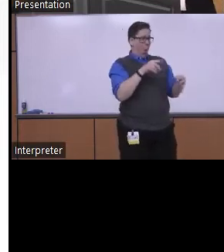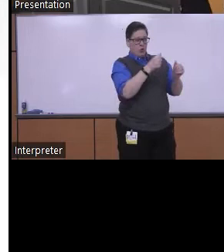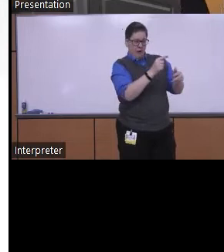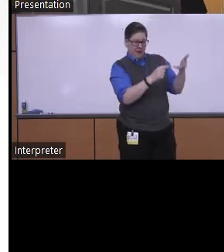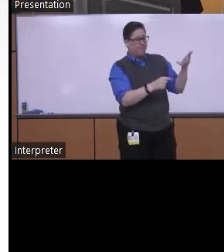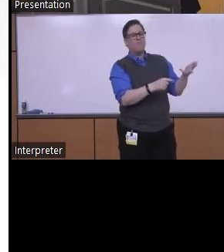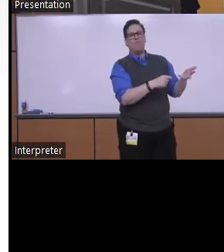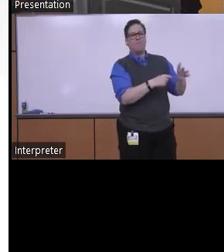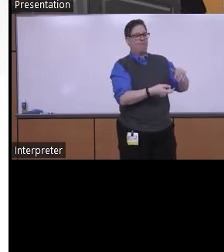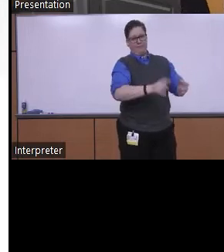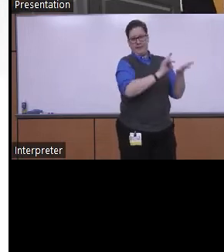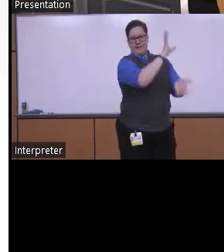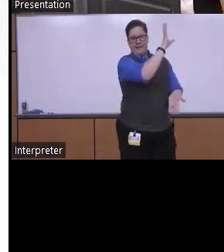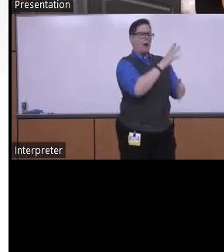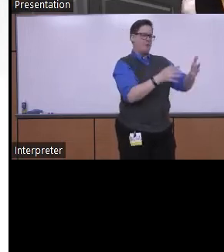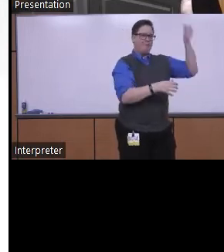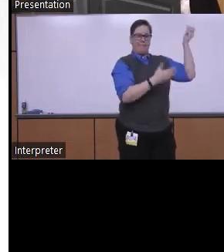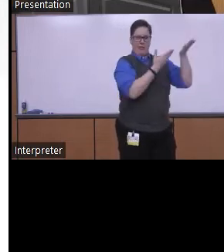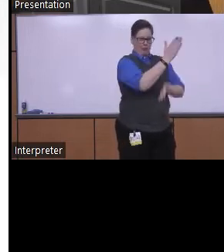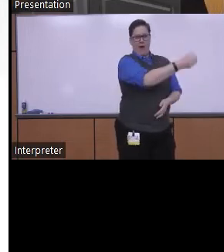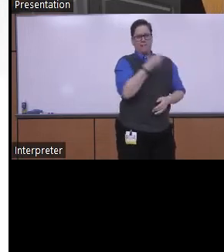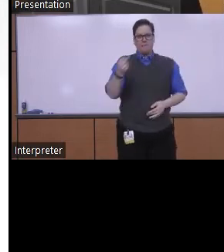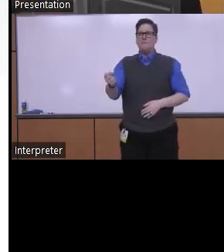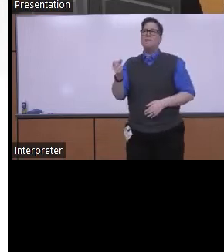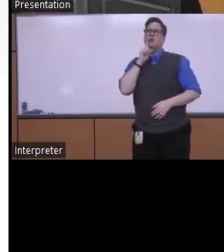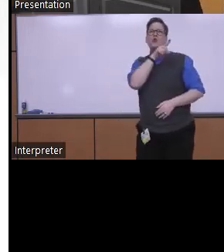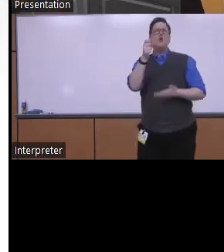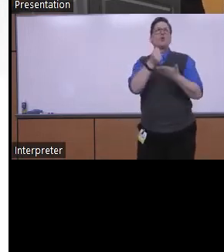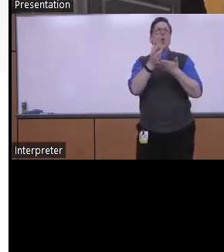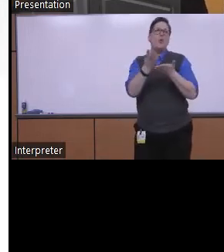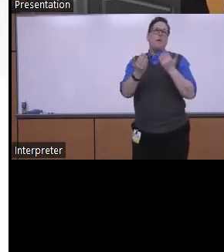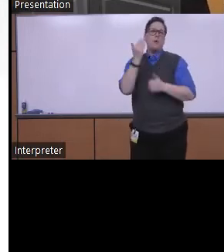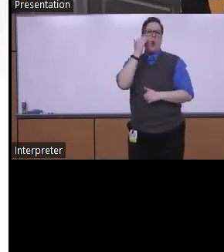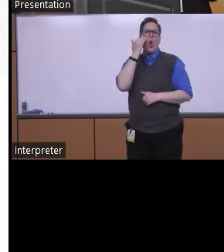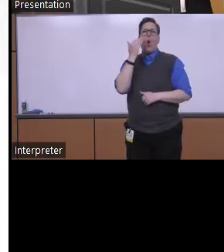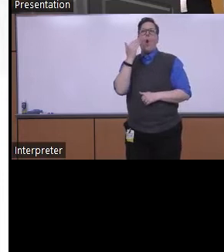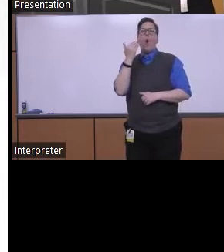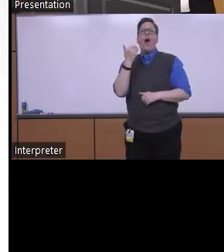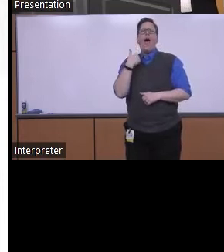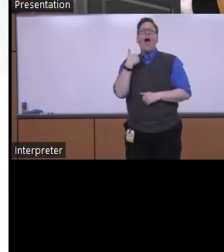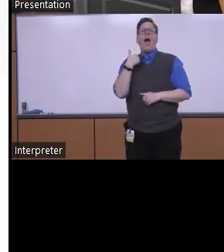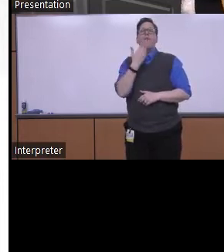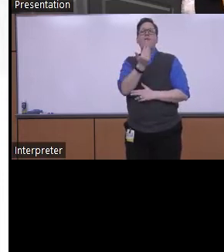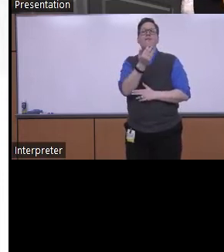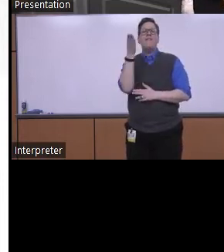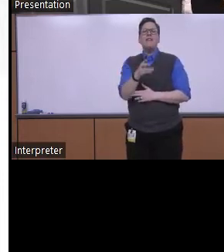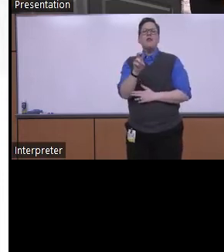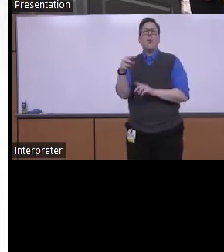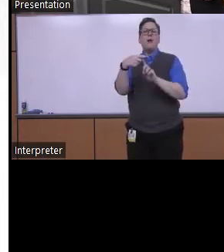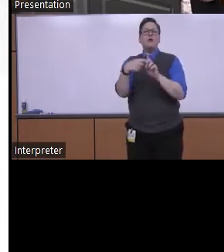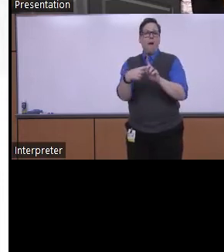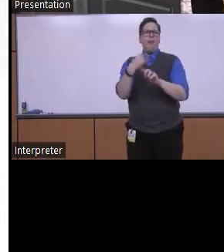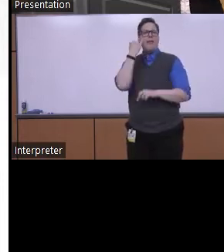bunch of social workers walk in earlier. I think many of you are familiar with the 15 out of the past 22 months rule. If your child has been out of home placement, even if there